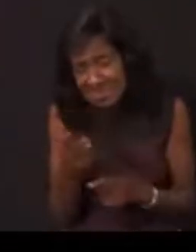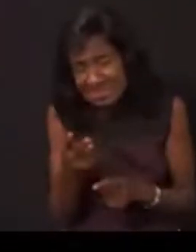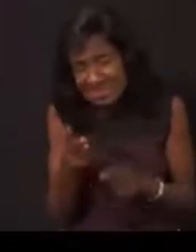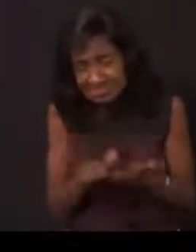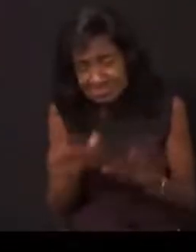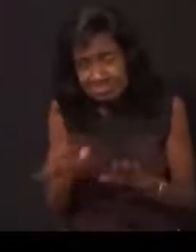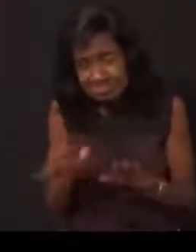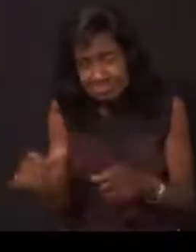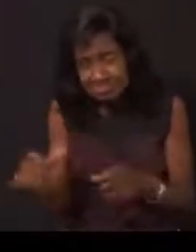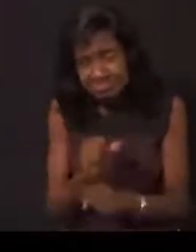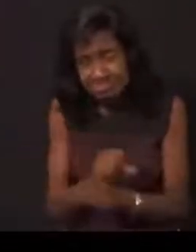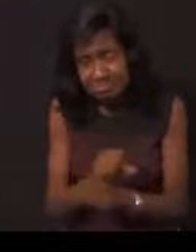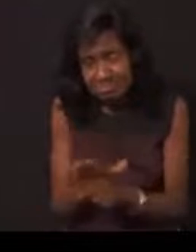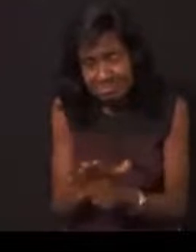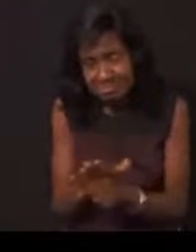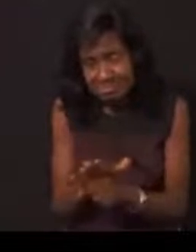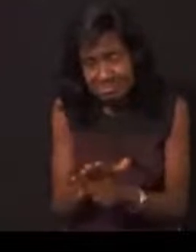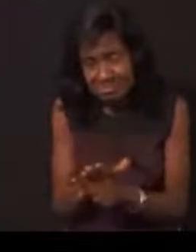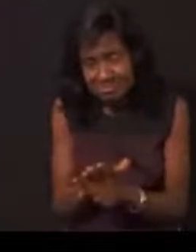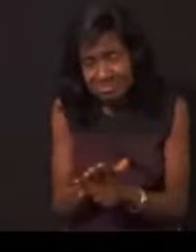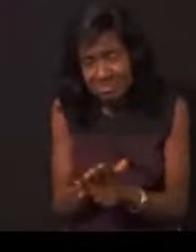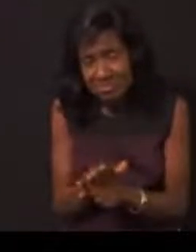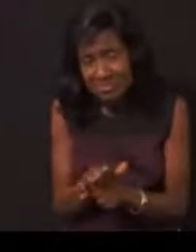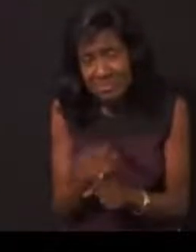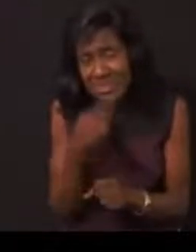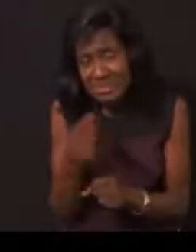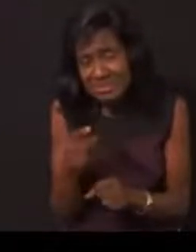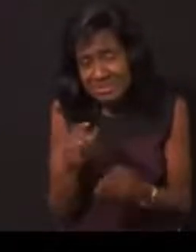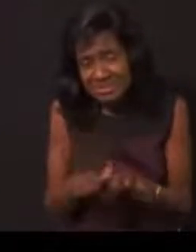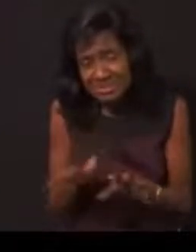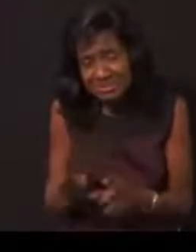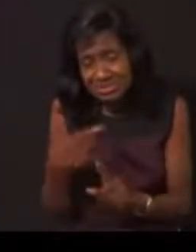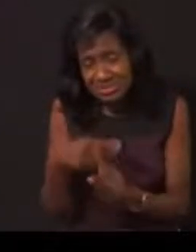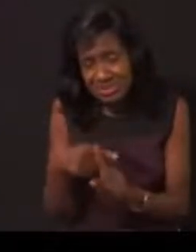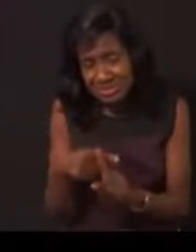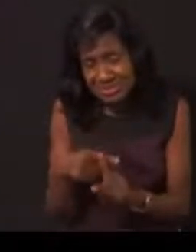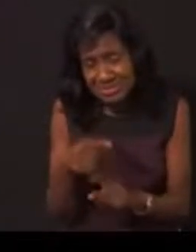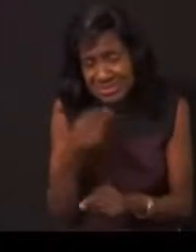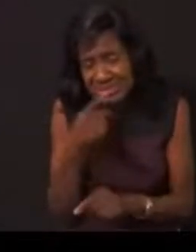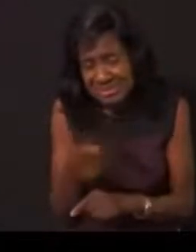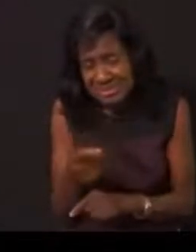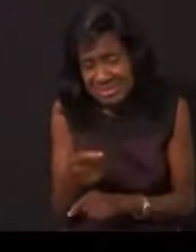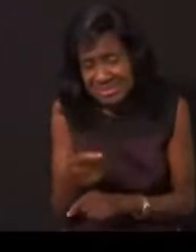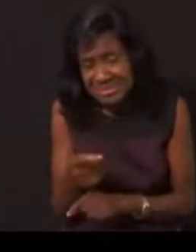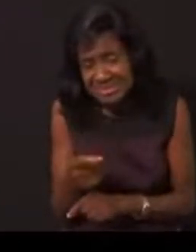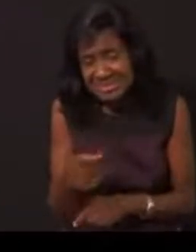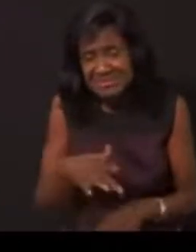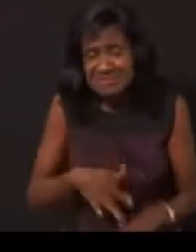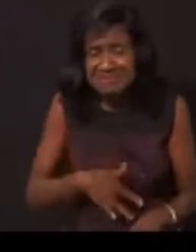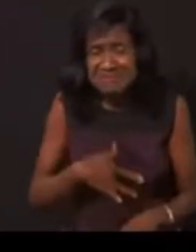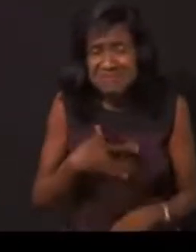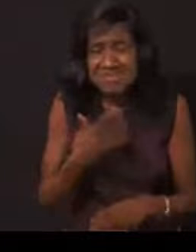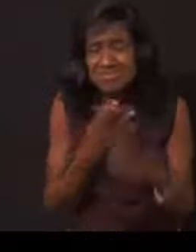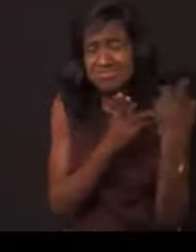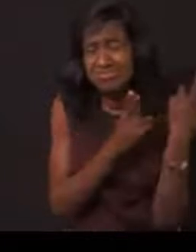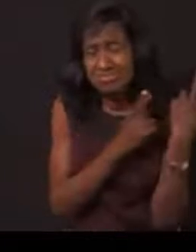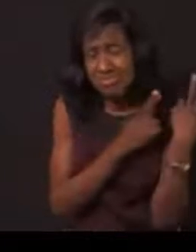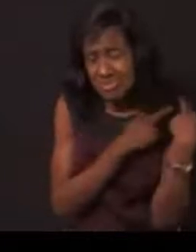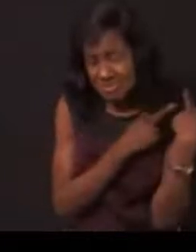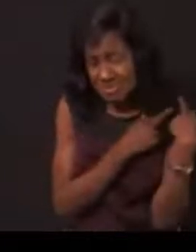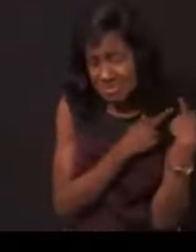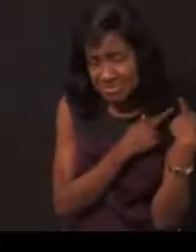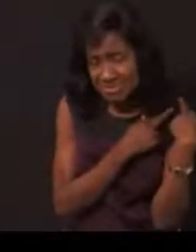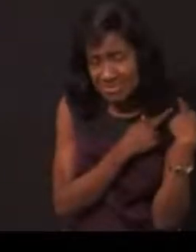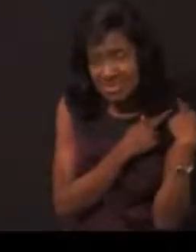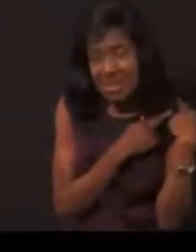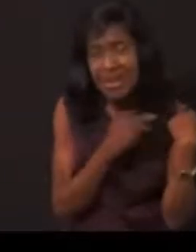as far as I'm concerned, other people's children are my children too, and I feel very responsible. You hear the Minister for Education; she